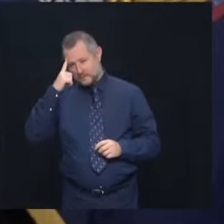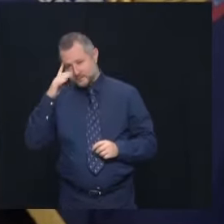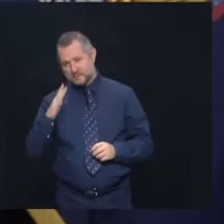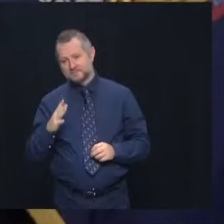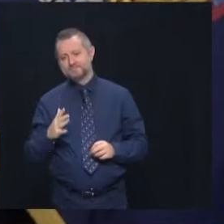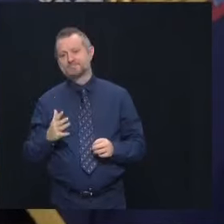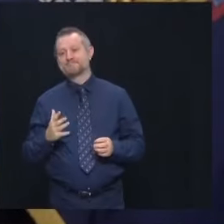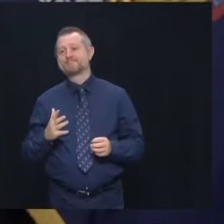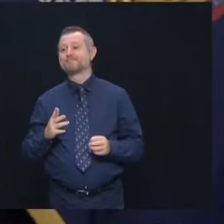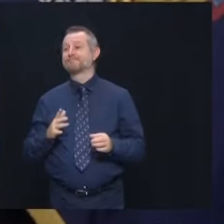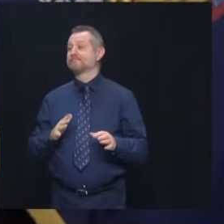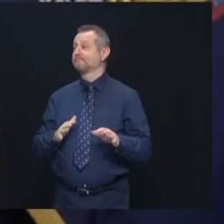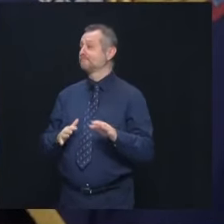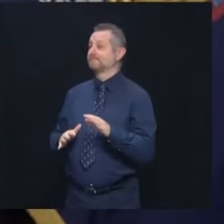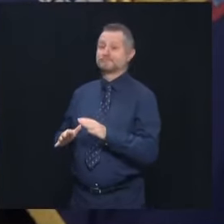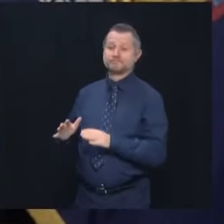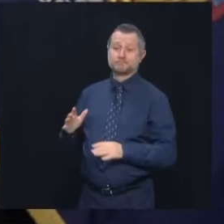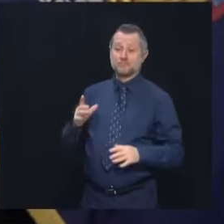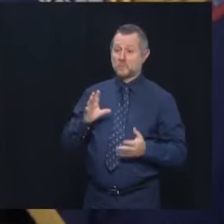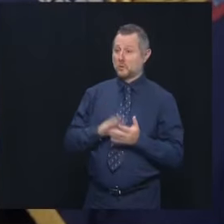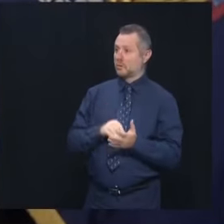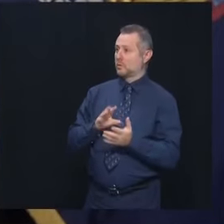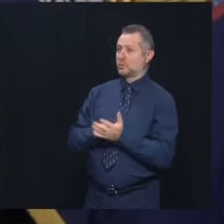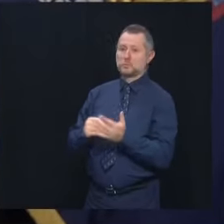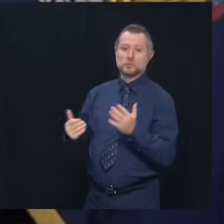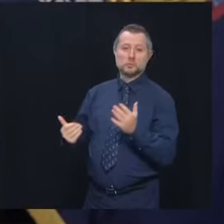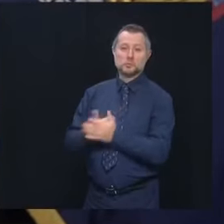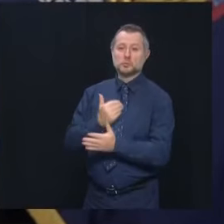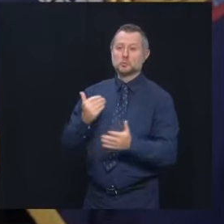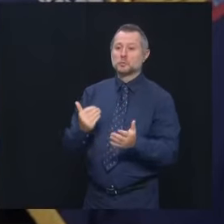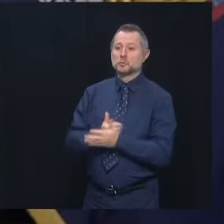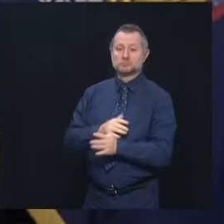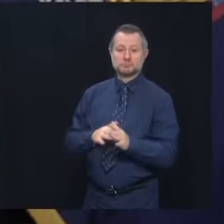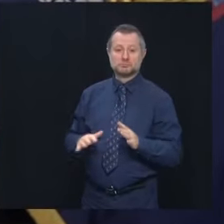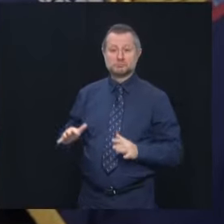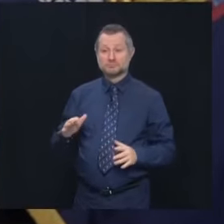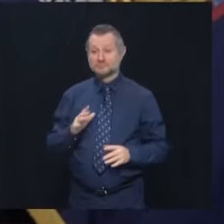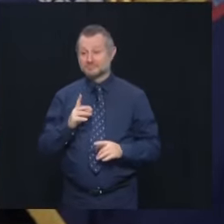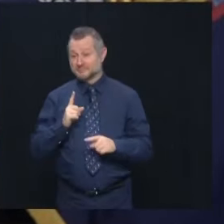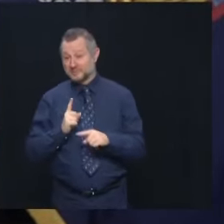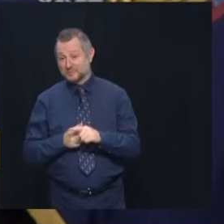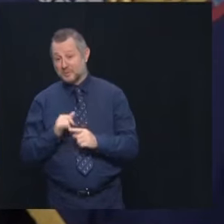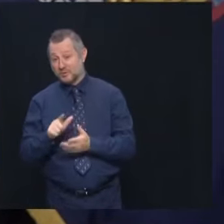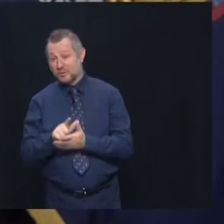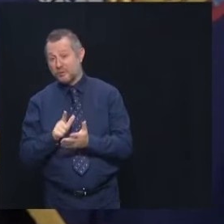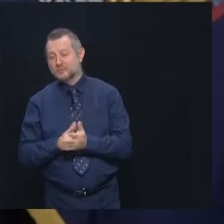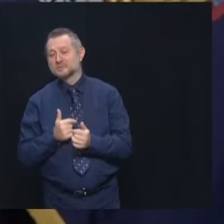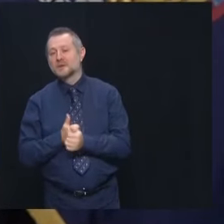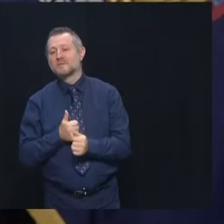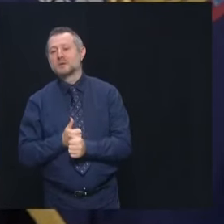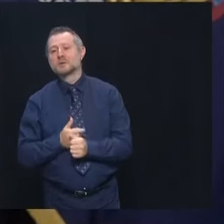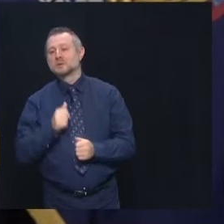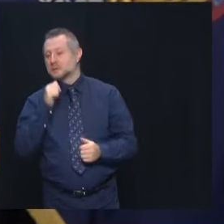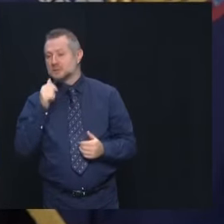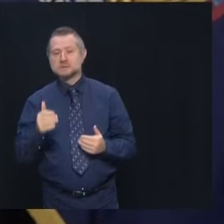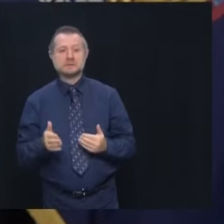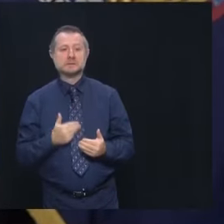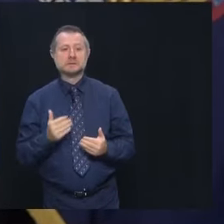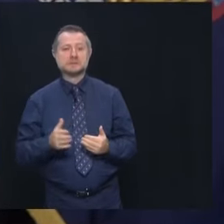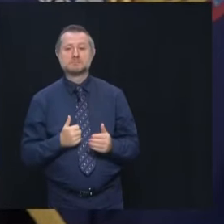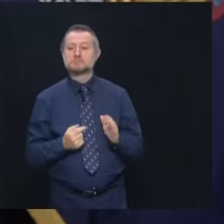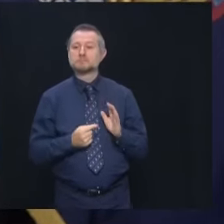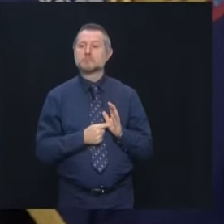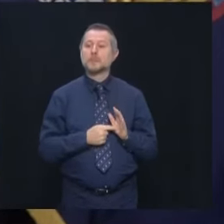and pivot and do it. And these are all difficult laws. Think about it. You're a local